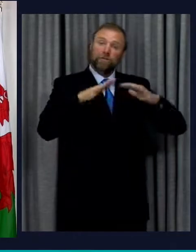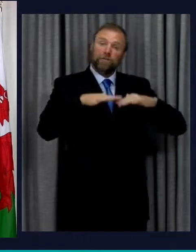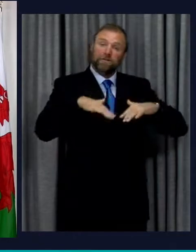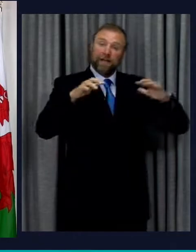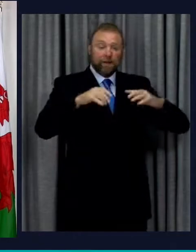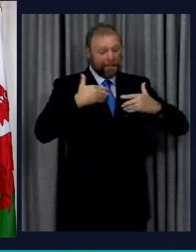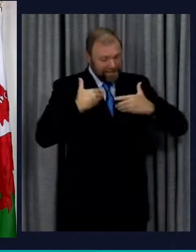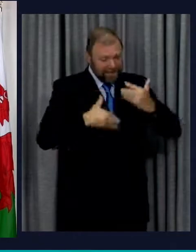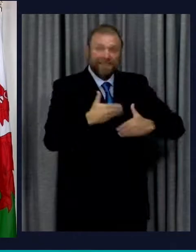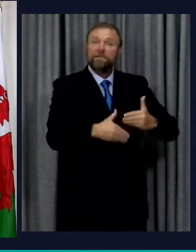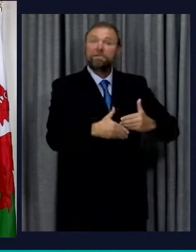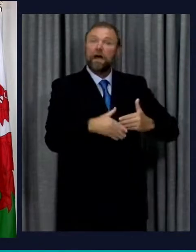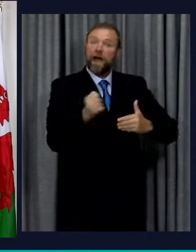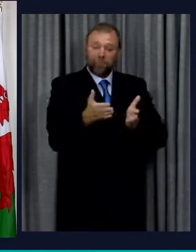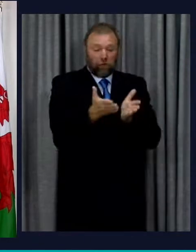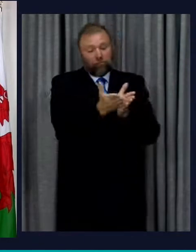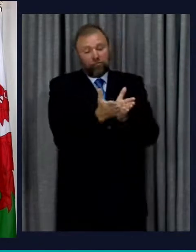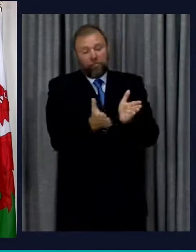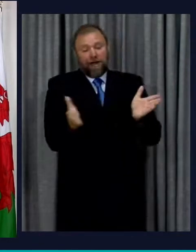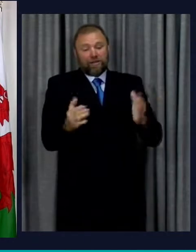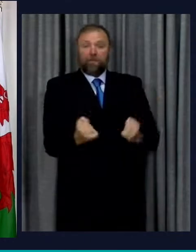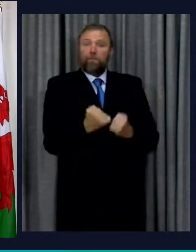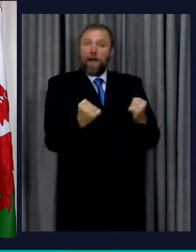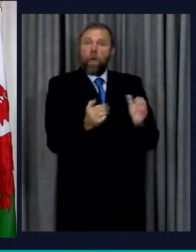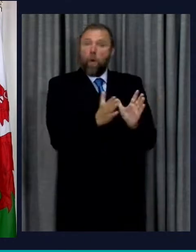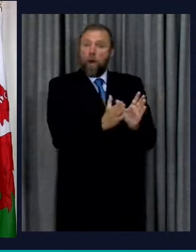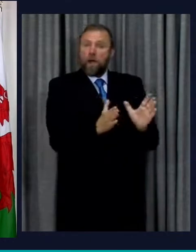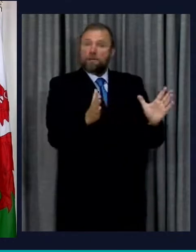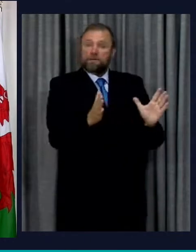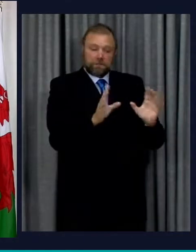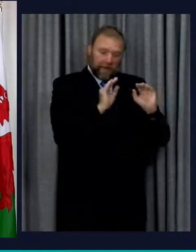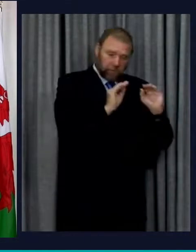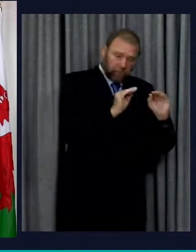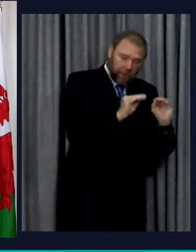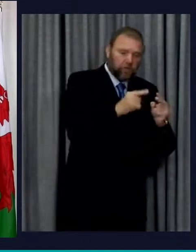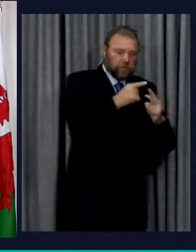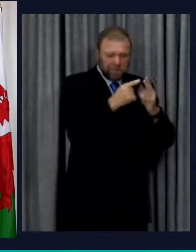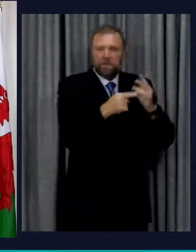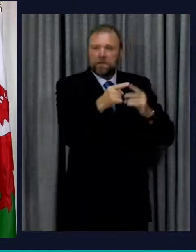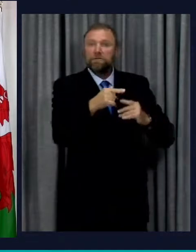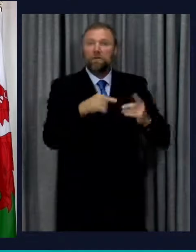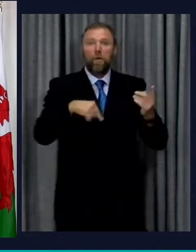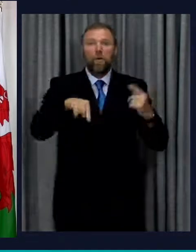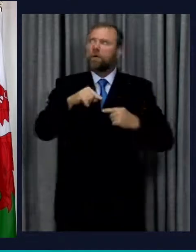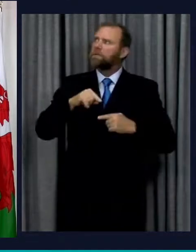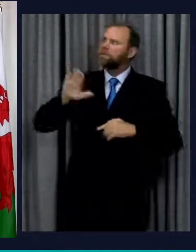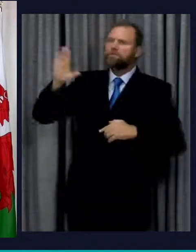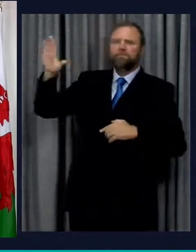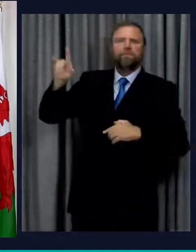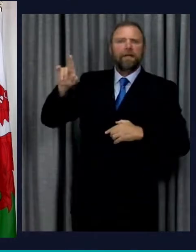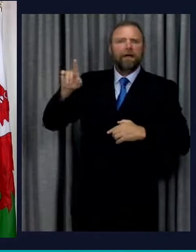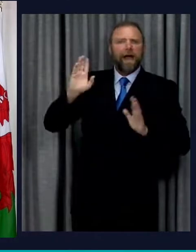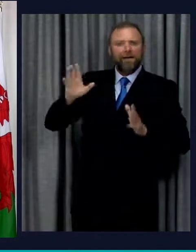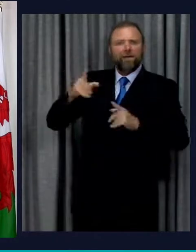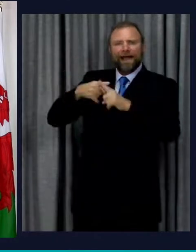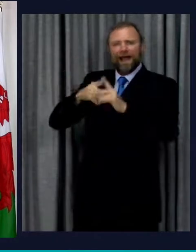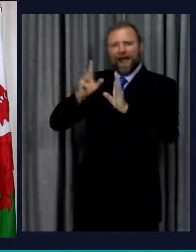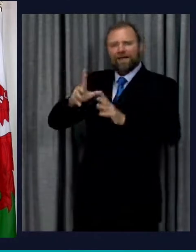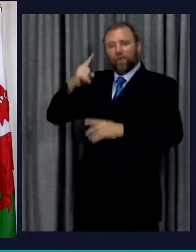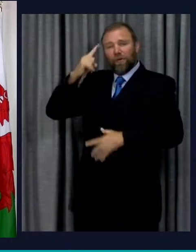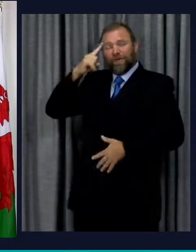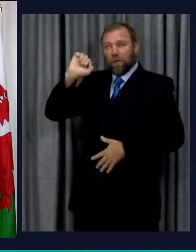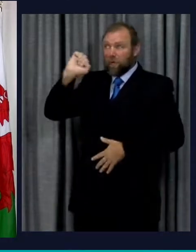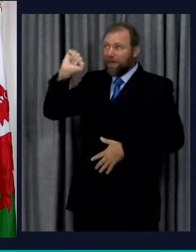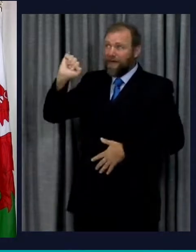powers that the people of Wales have decided upon. So I'd call again on the UK to think again about their approach, not just in the Internal Market